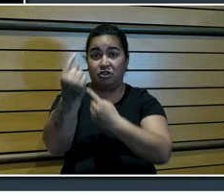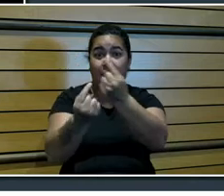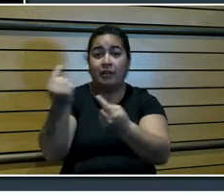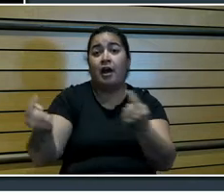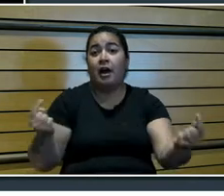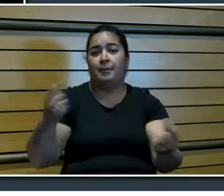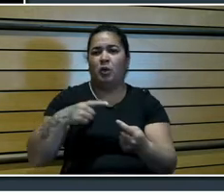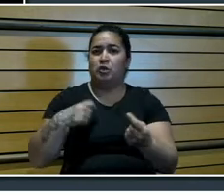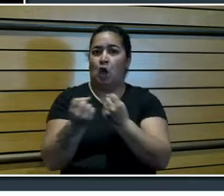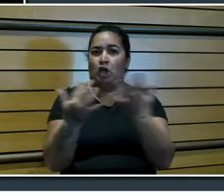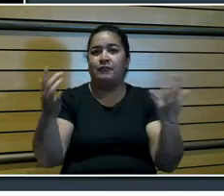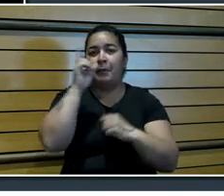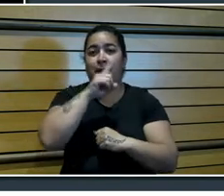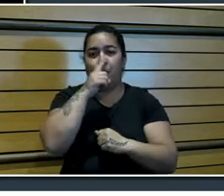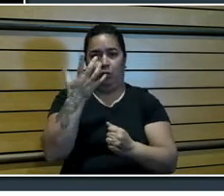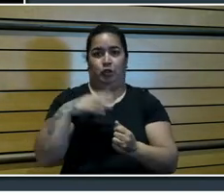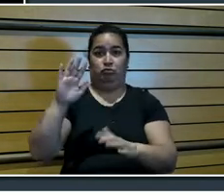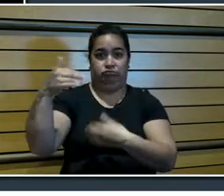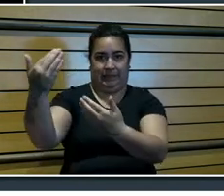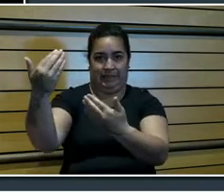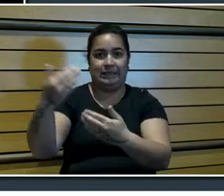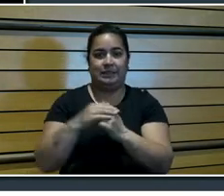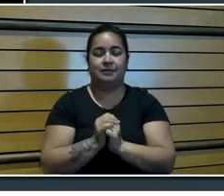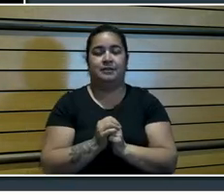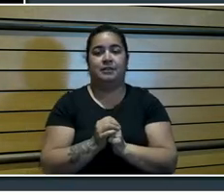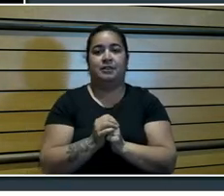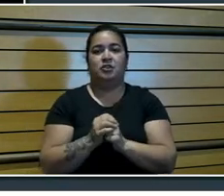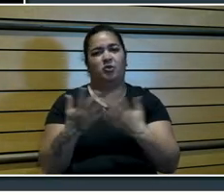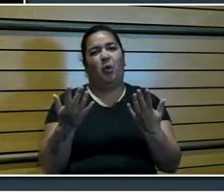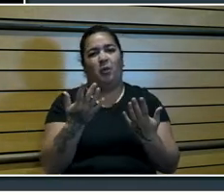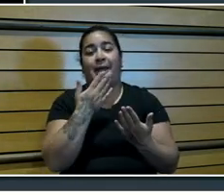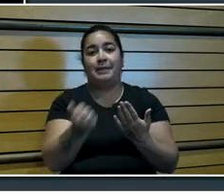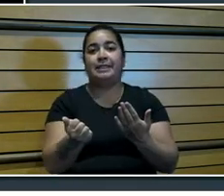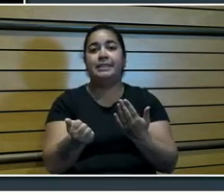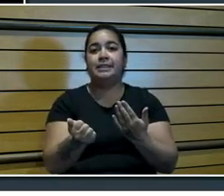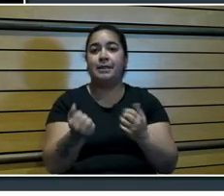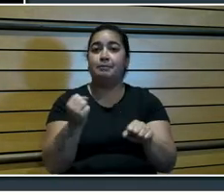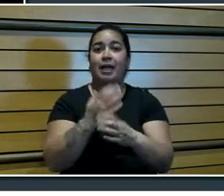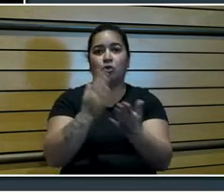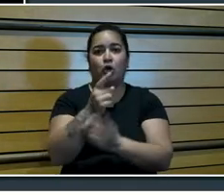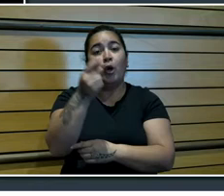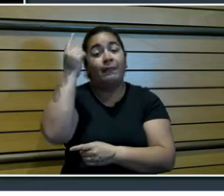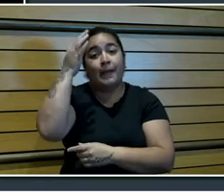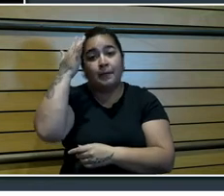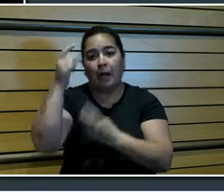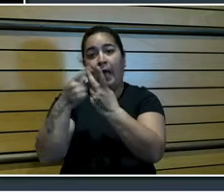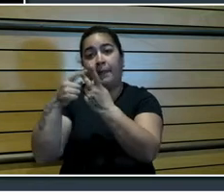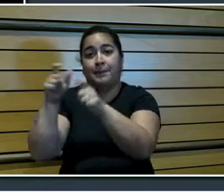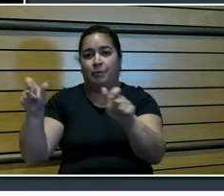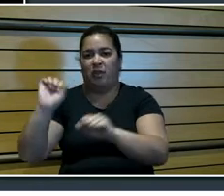need to get through in the allocated time space, and so being respectful and ensuring that others have time to speak as